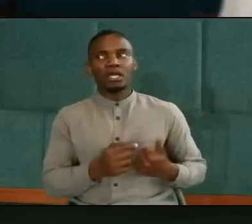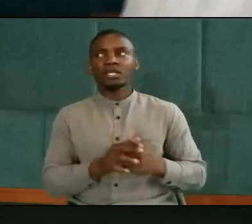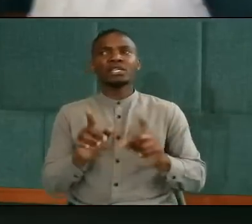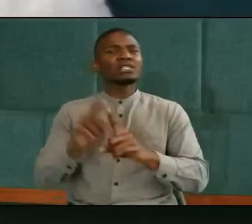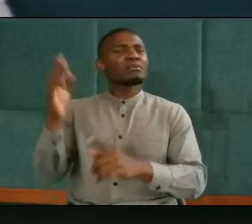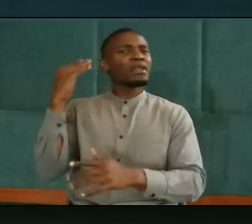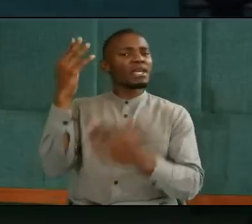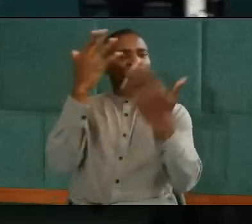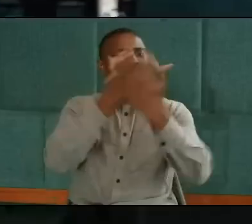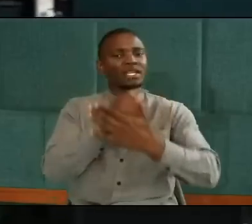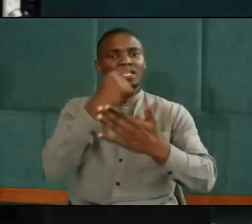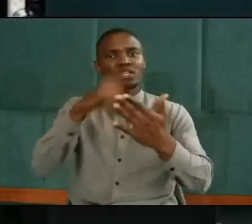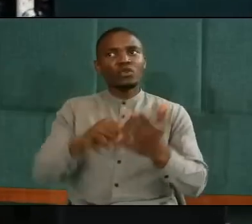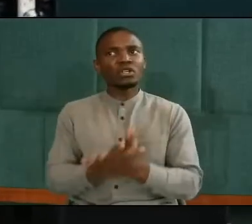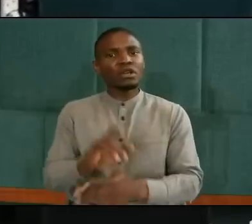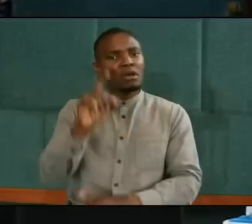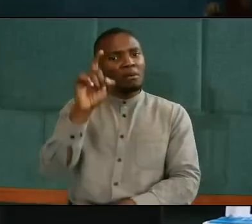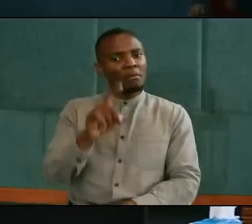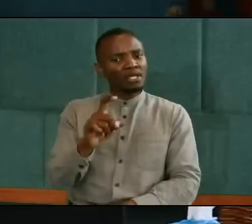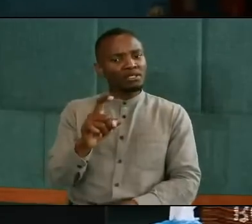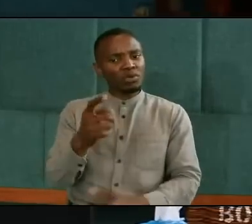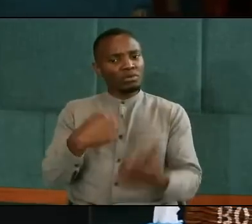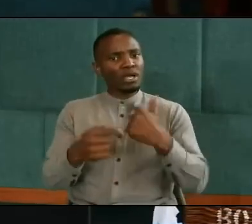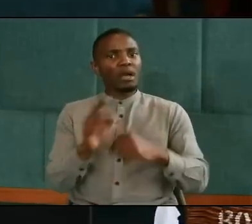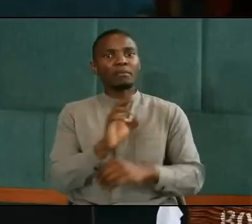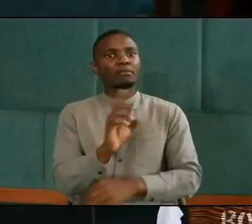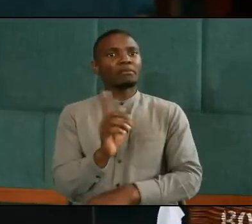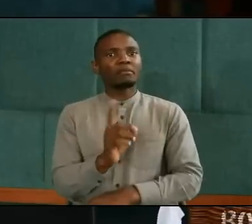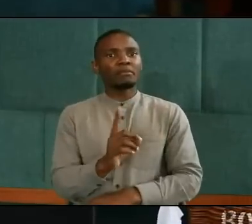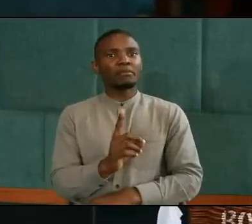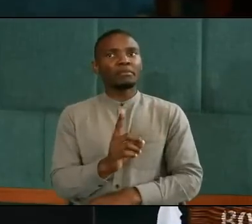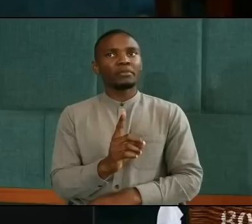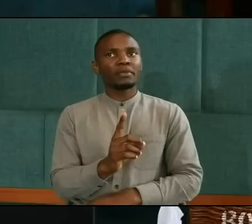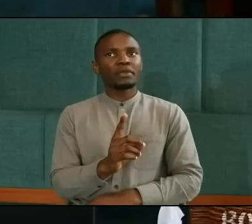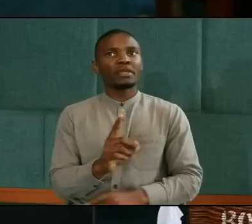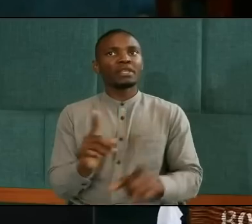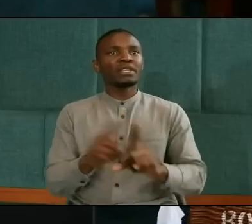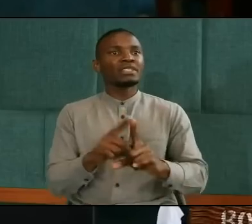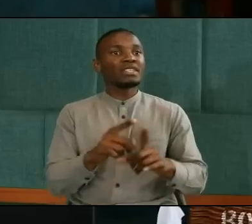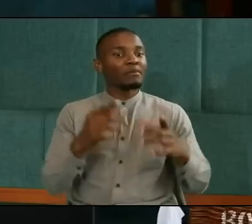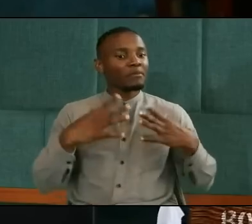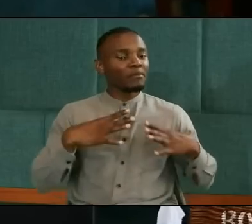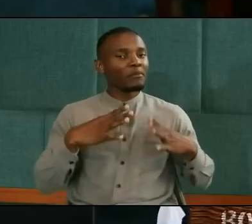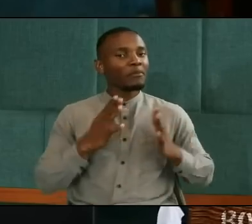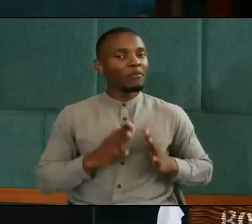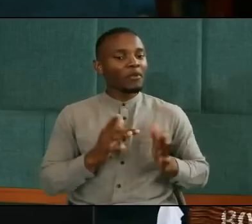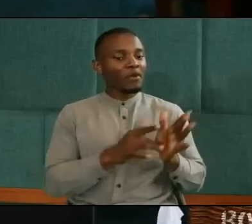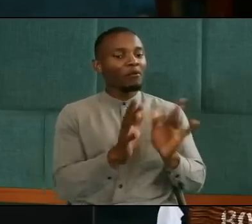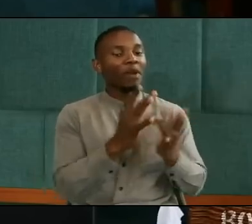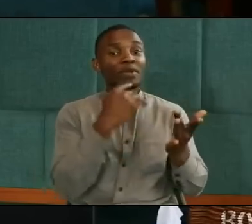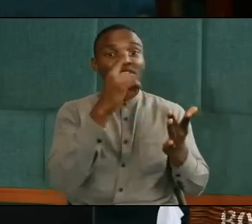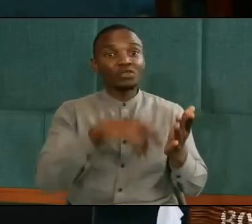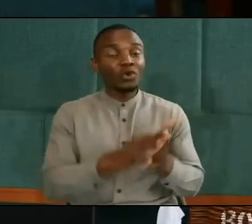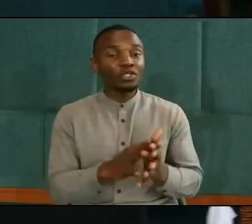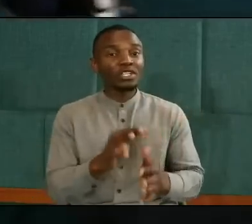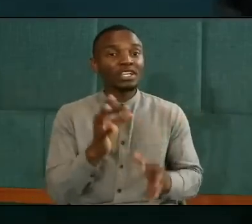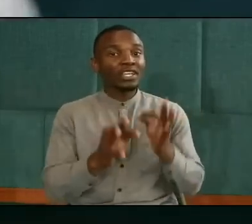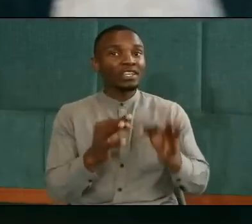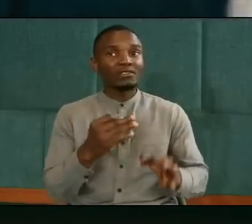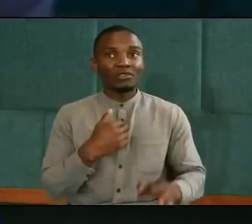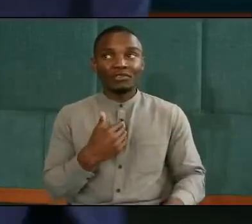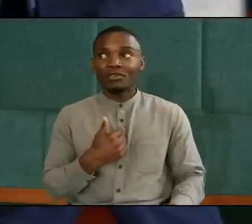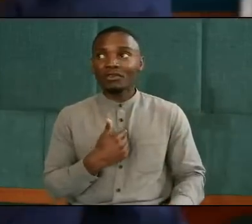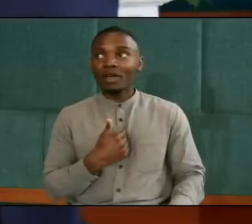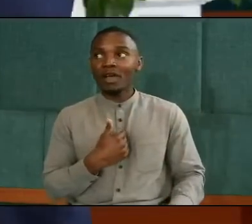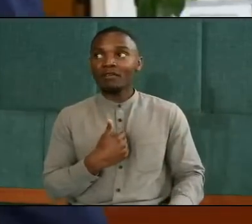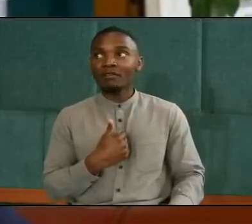preached on that. You know, you don't have to come. You can stay. My Bible tells me, he that hath an ear, let him hear. My job